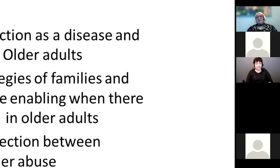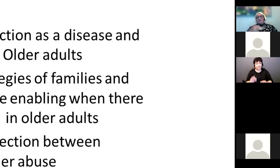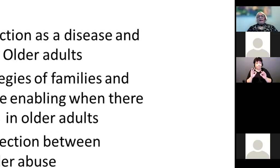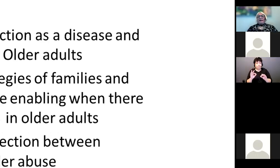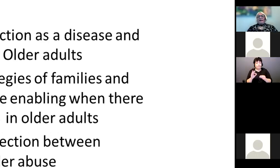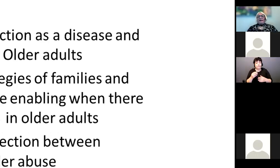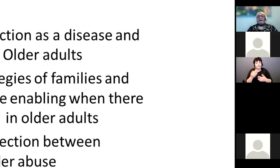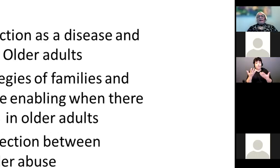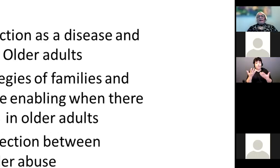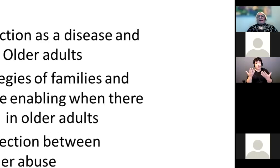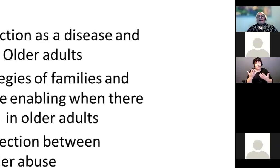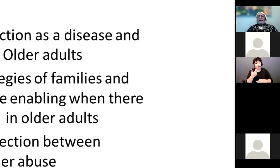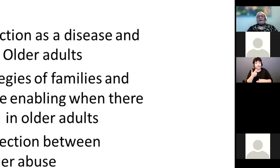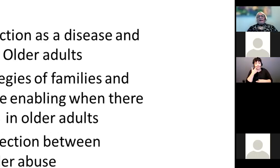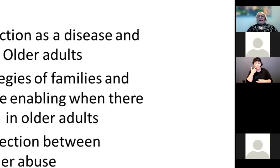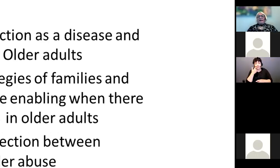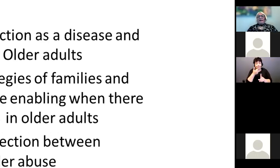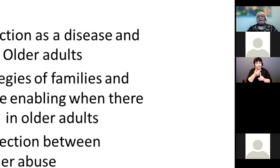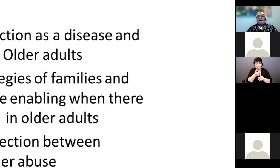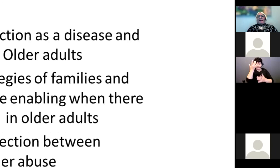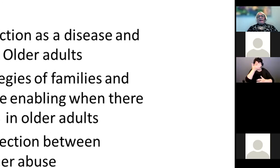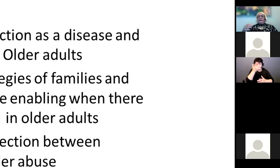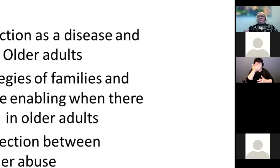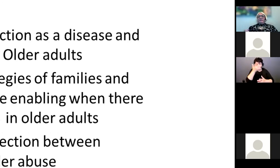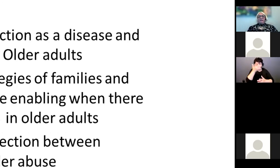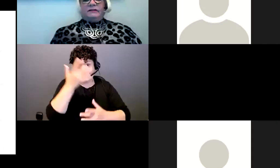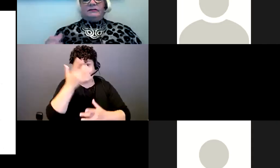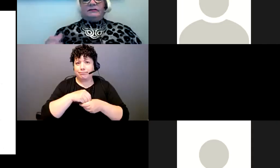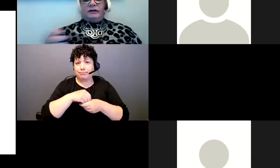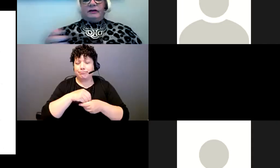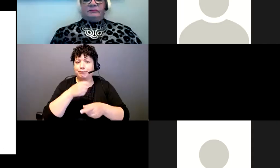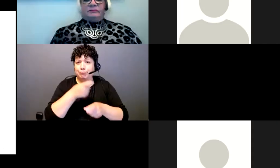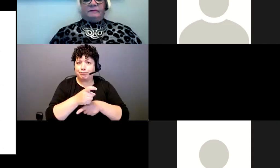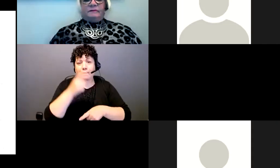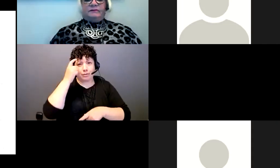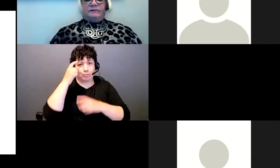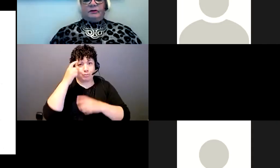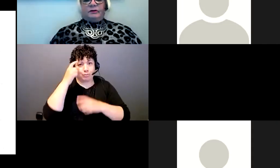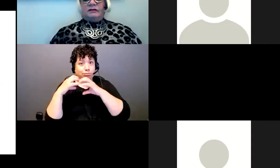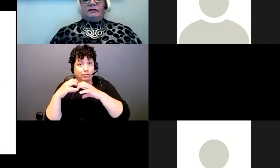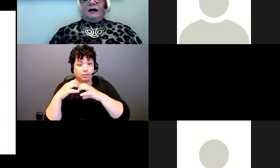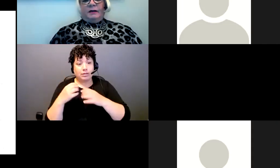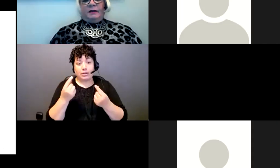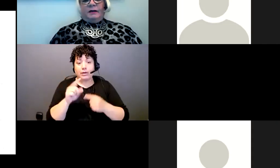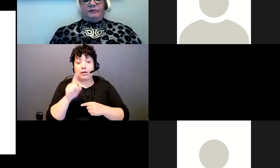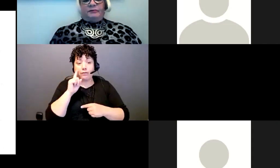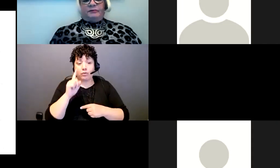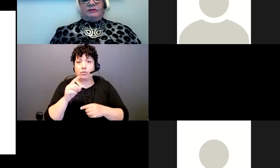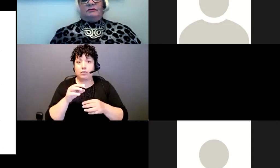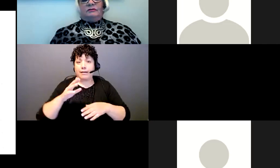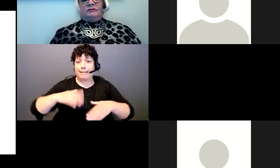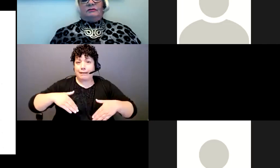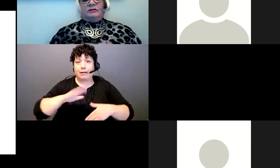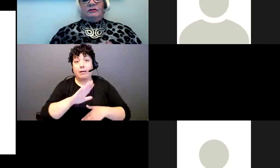as a disease and sort of the neurobiology behind addiction and the late life differences in older adults with substance use disorders. And I particularly wanted